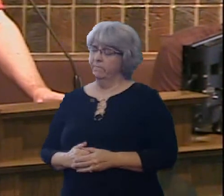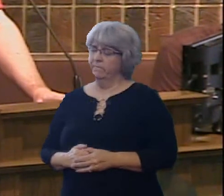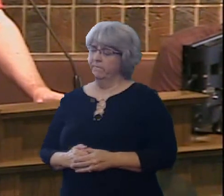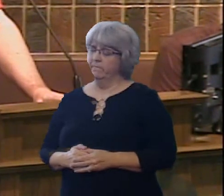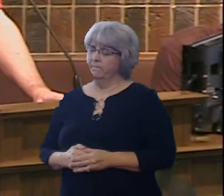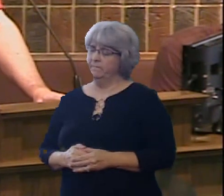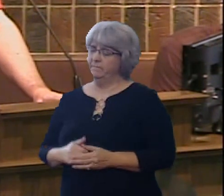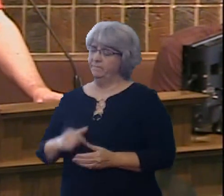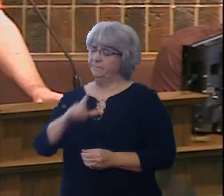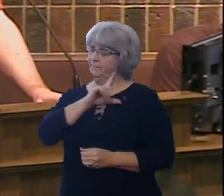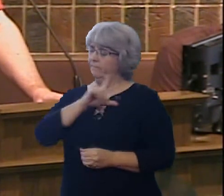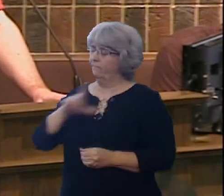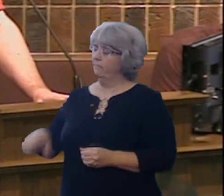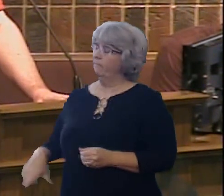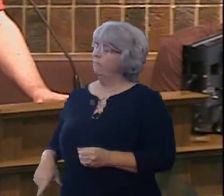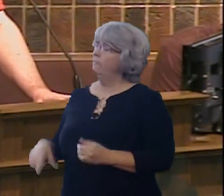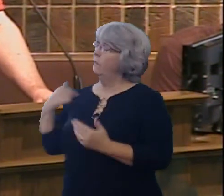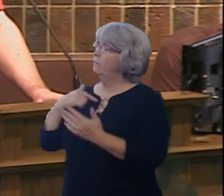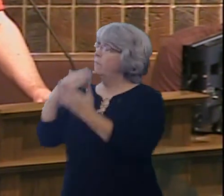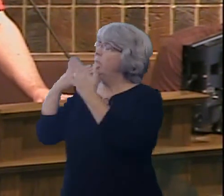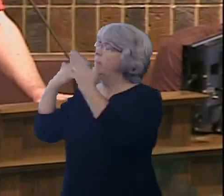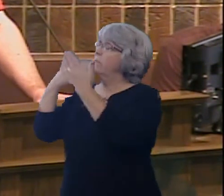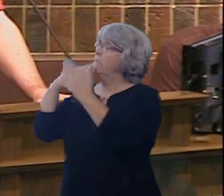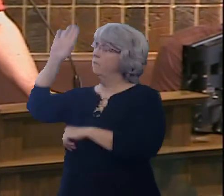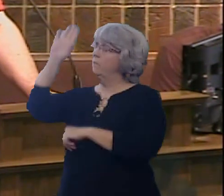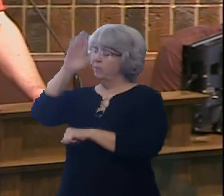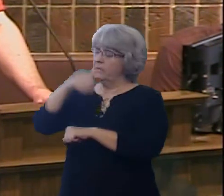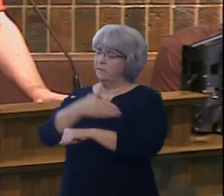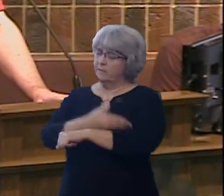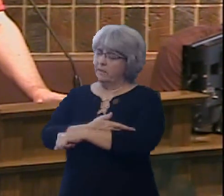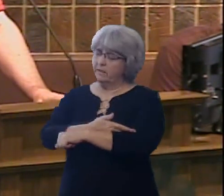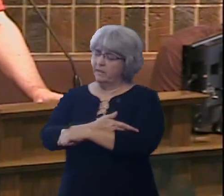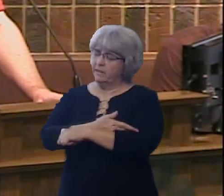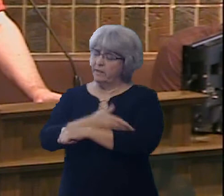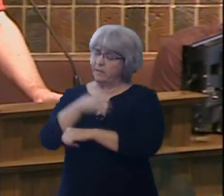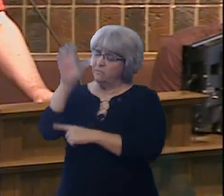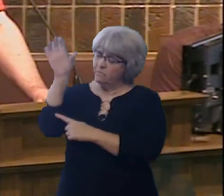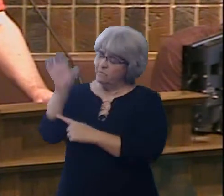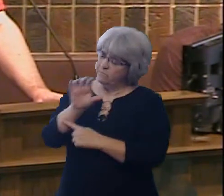Lord, we are thankful for your Son who died on the cross.